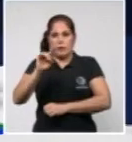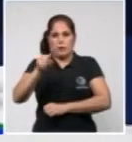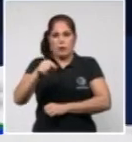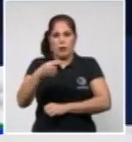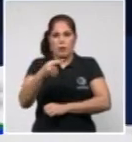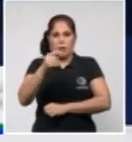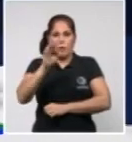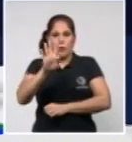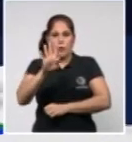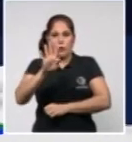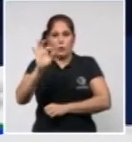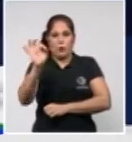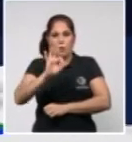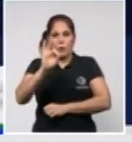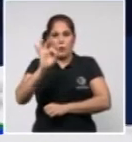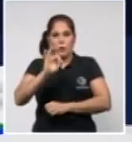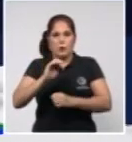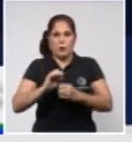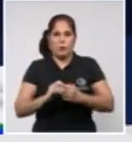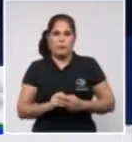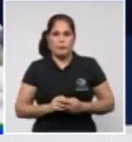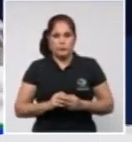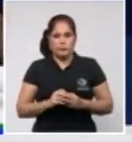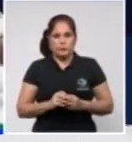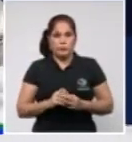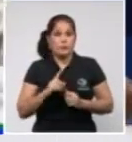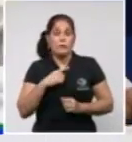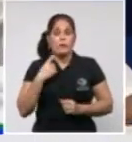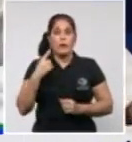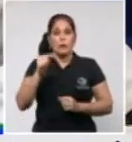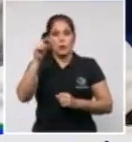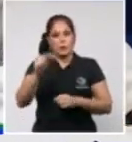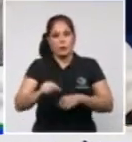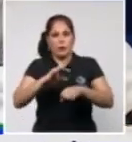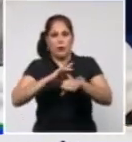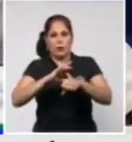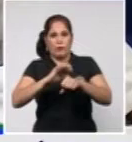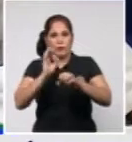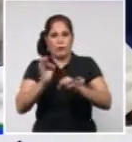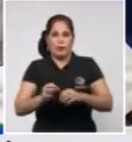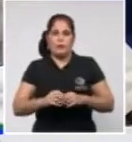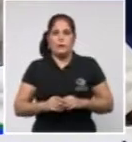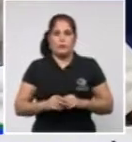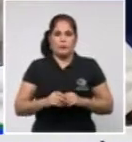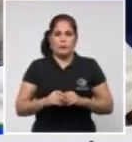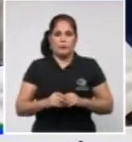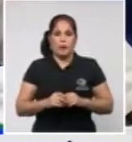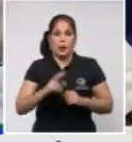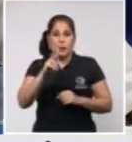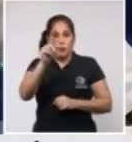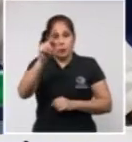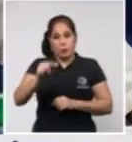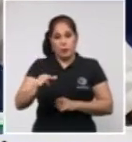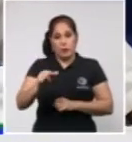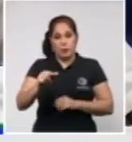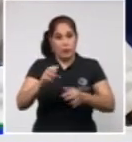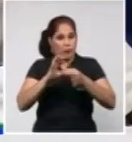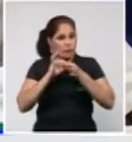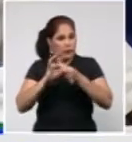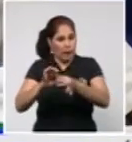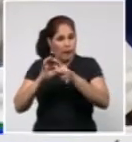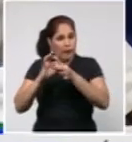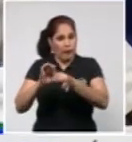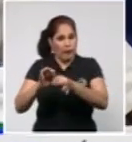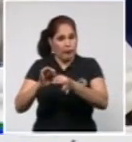Camagüey. Meanwhile, 6 patients are reported as serious and being treated in hospitals in Havana